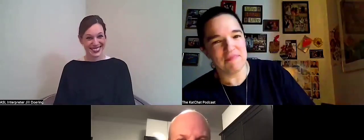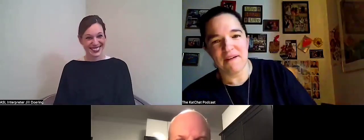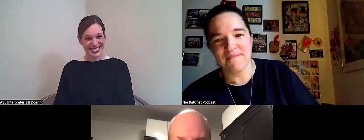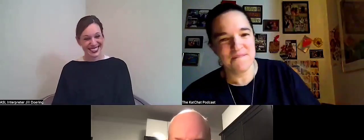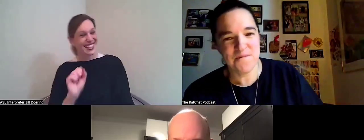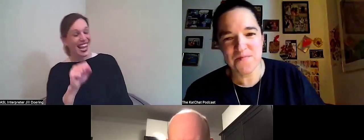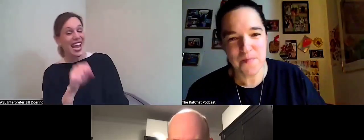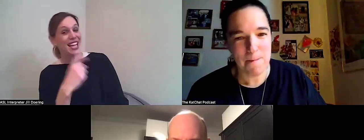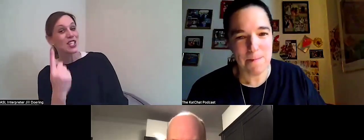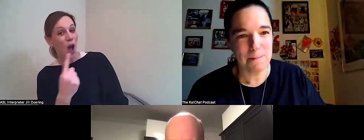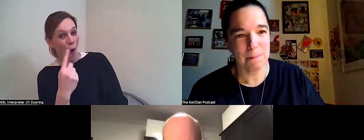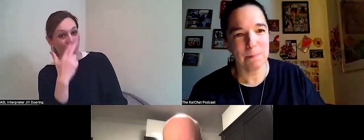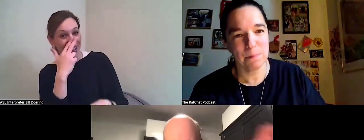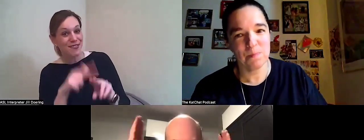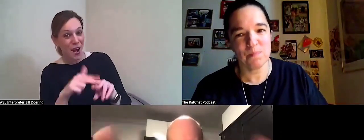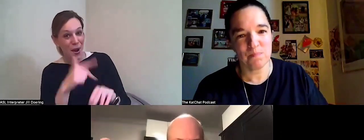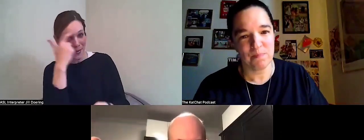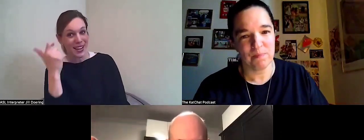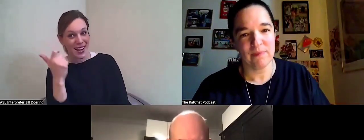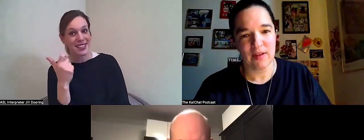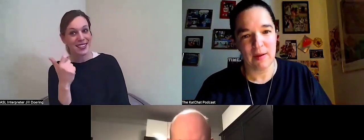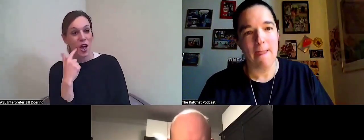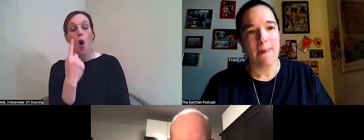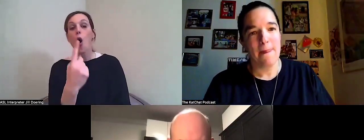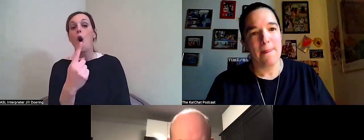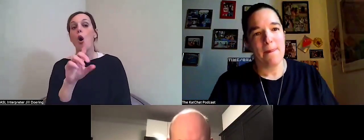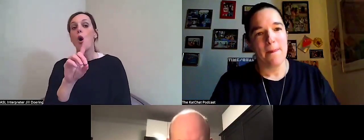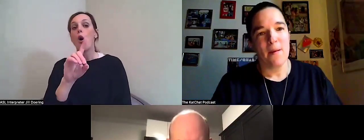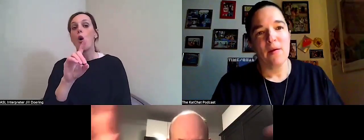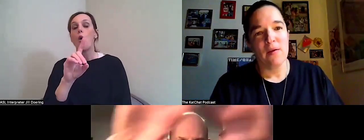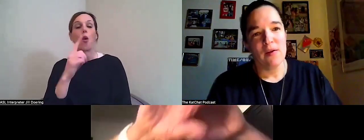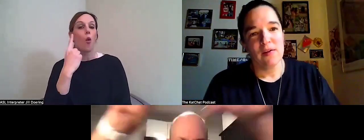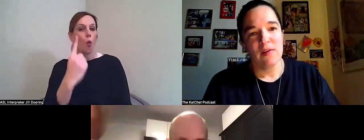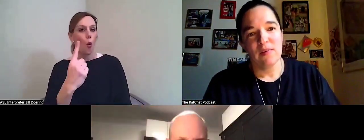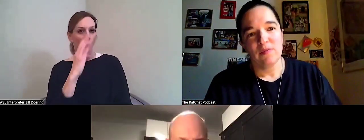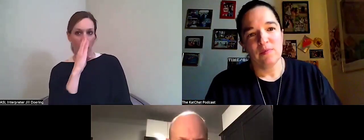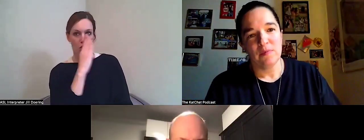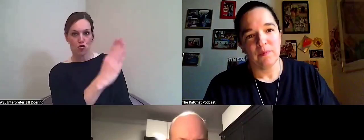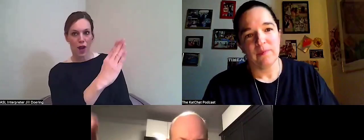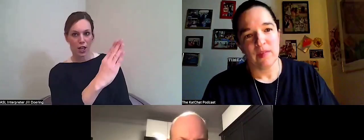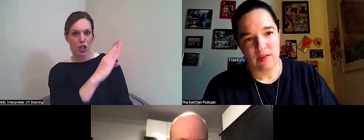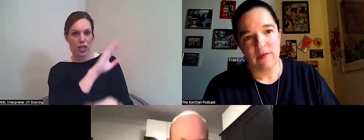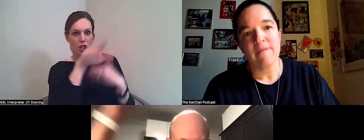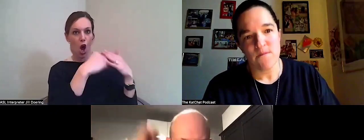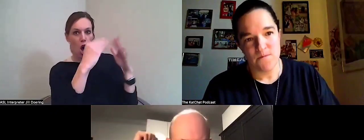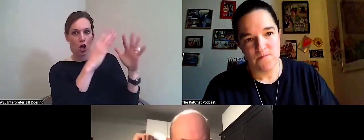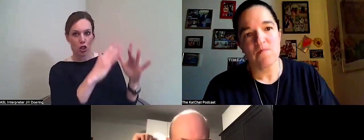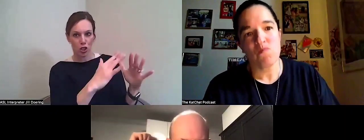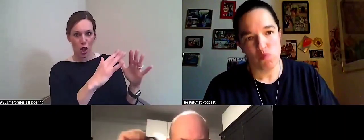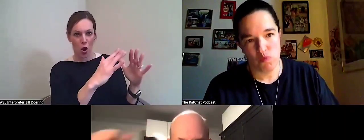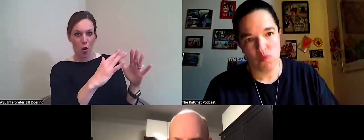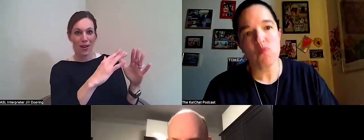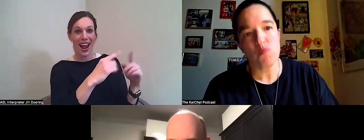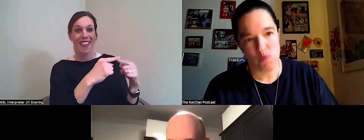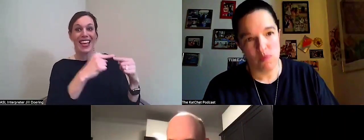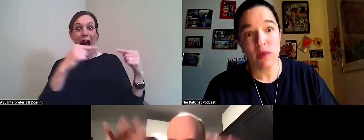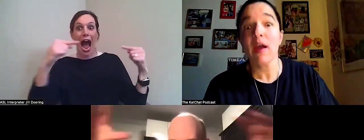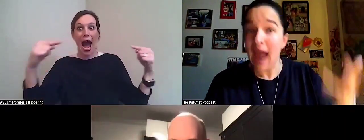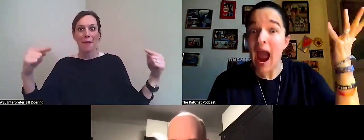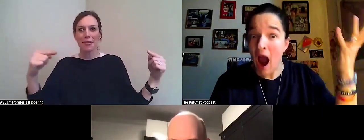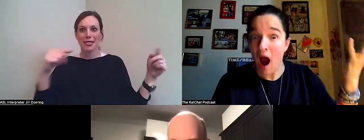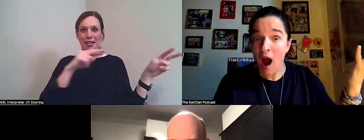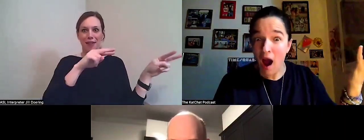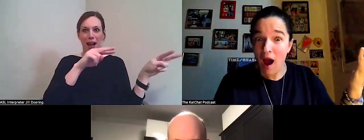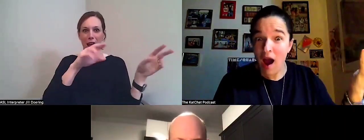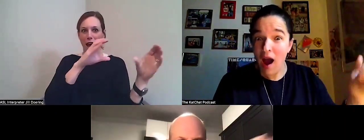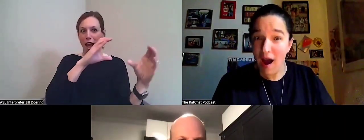It's always fun because one direction when I'm shooting is all snow, and on the reverse, it's like